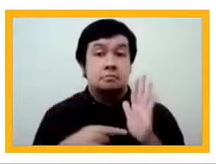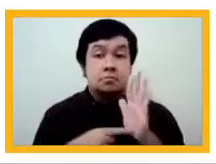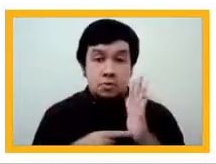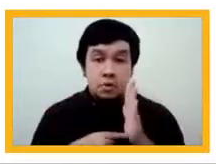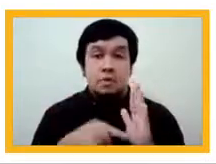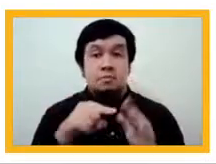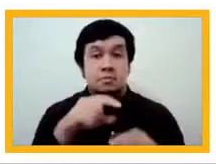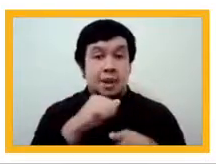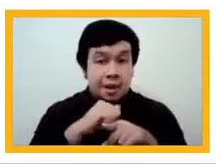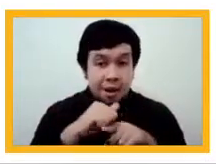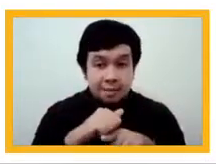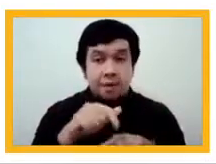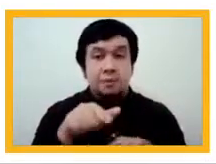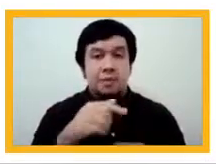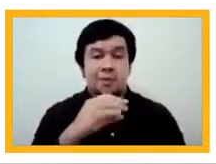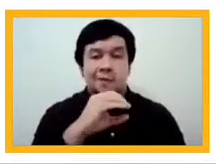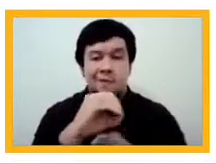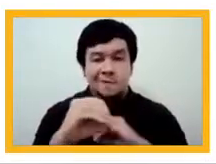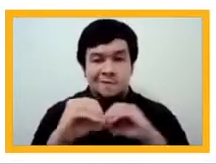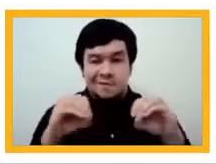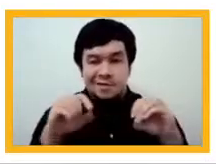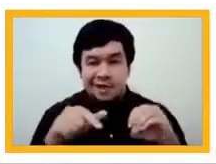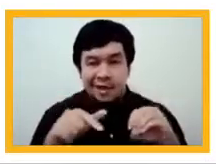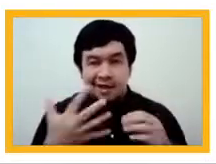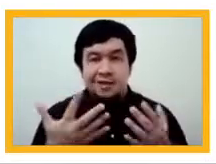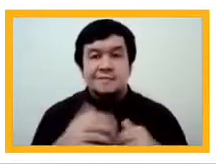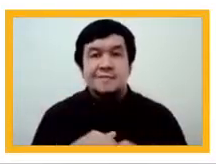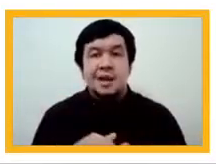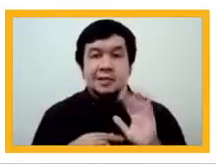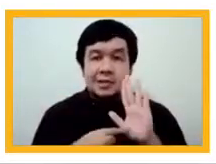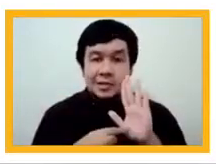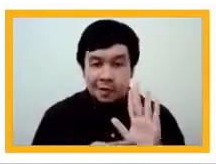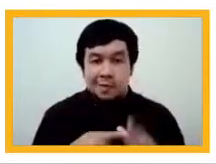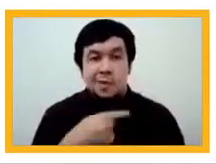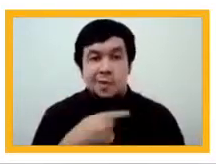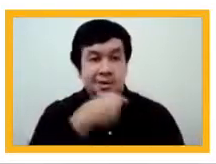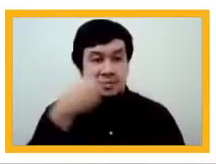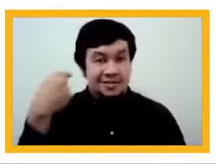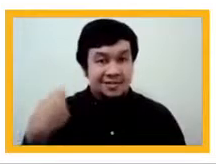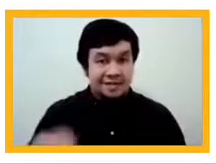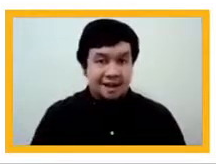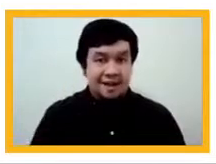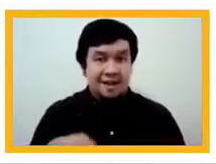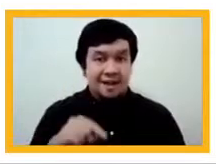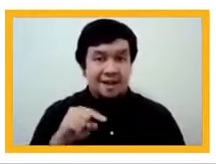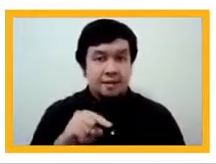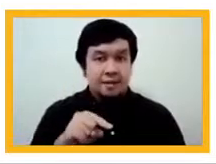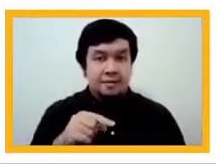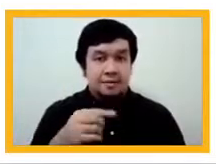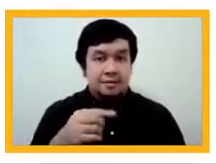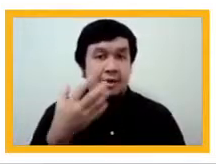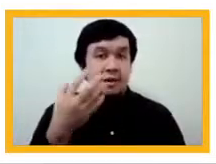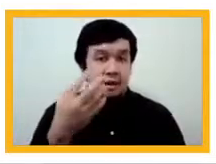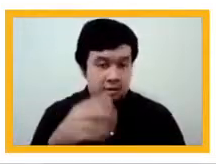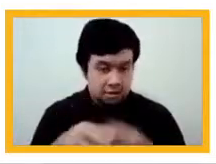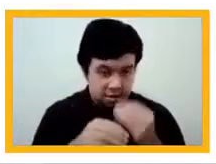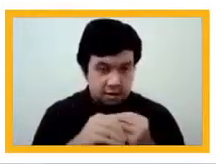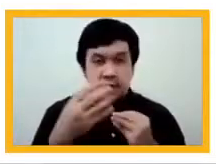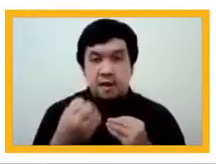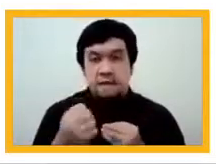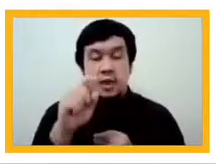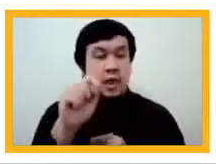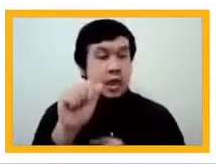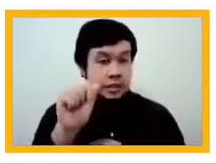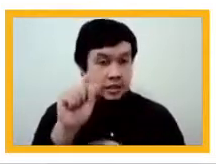the government increased the tax exemption from 2% to 8% to